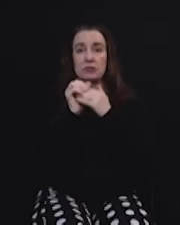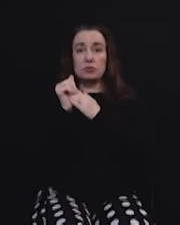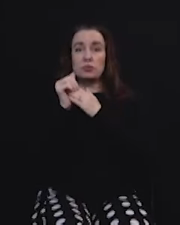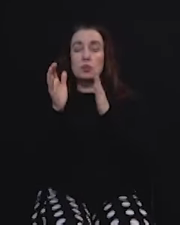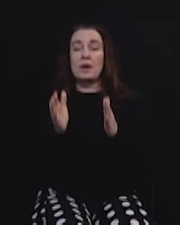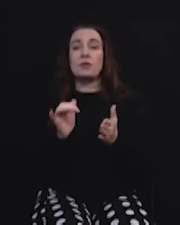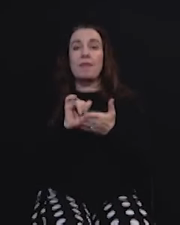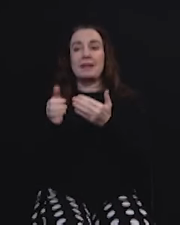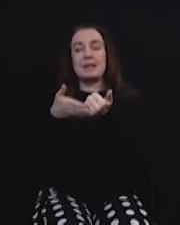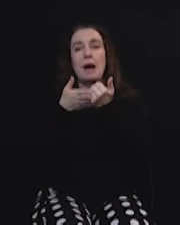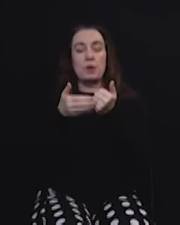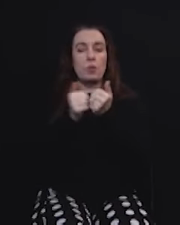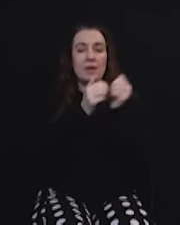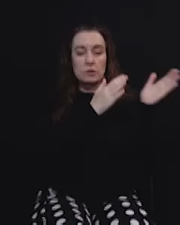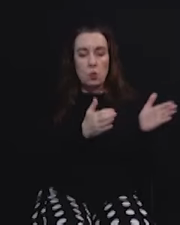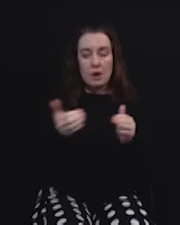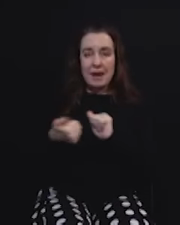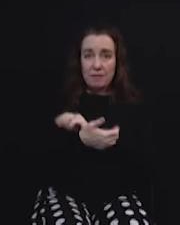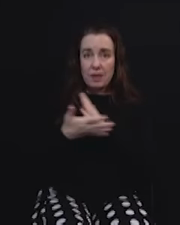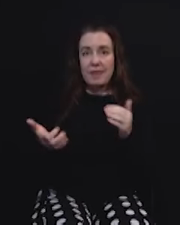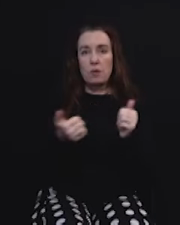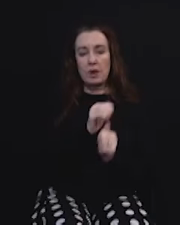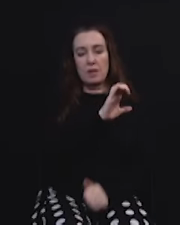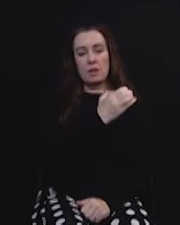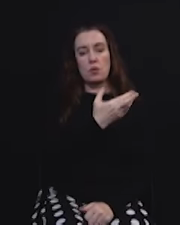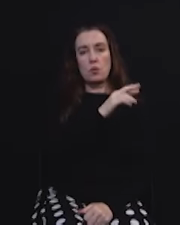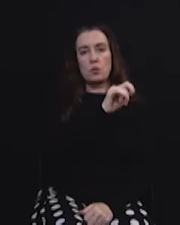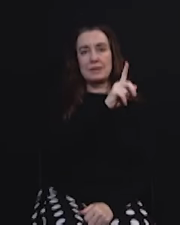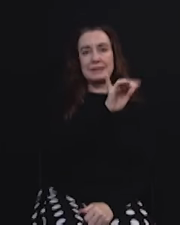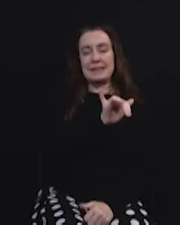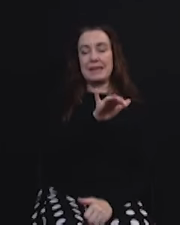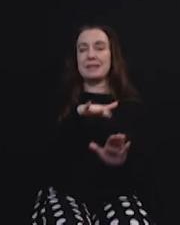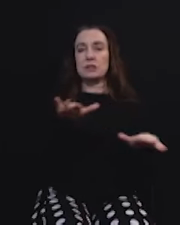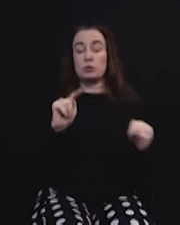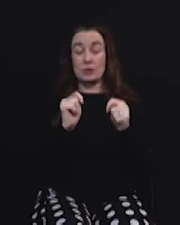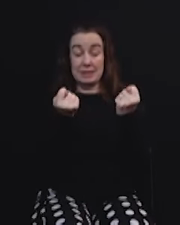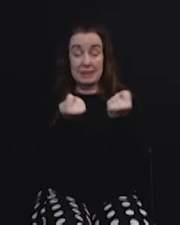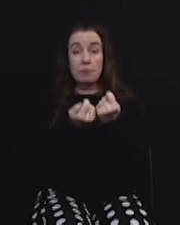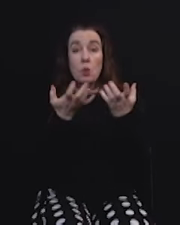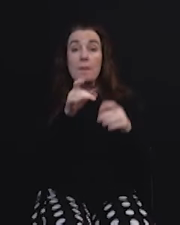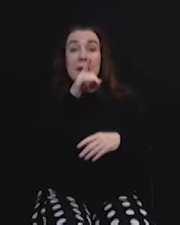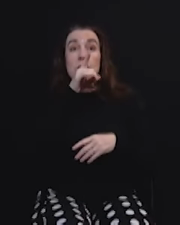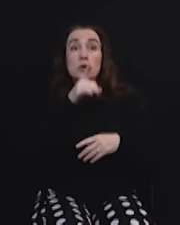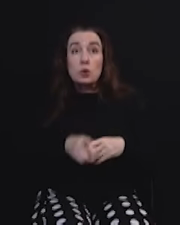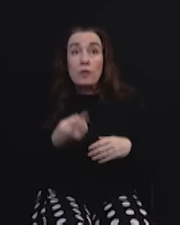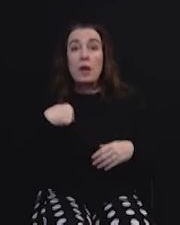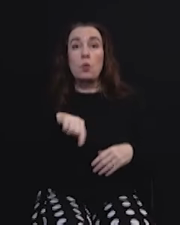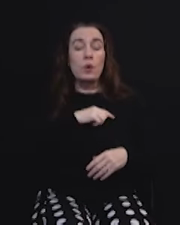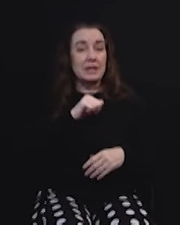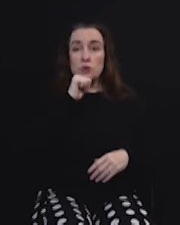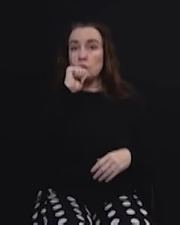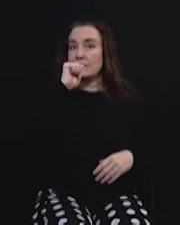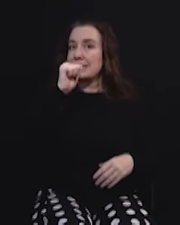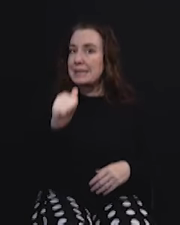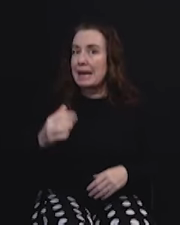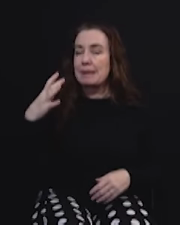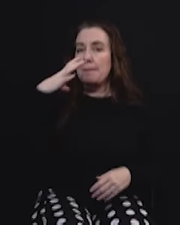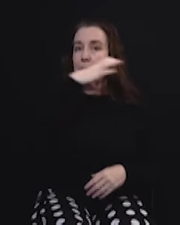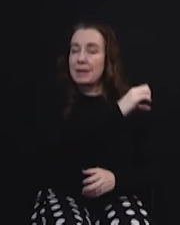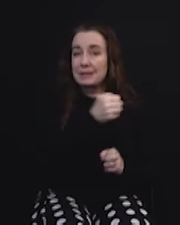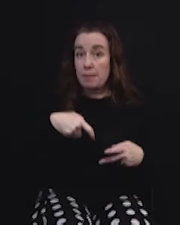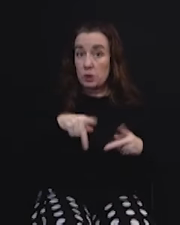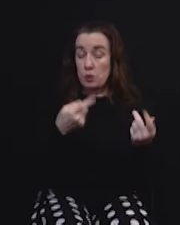helping us out with coordinating everything with Christy and our children's team. So we want to make sure that we do not miss the